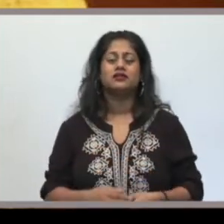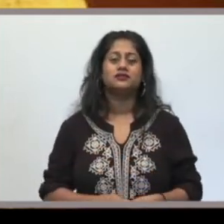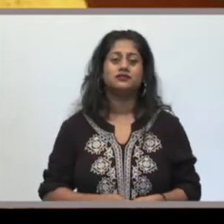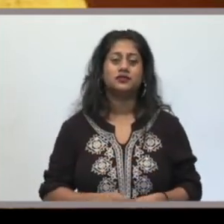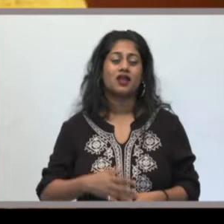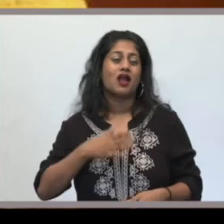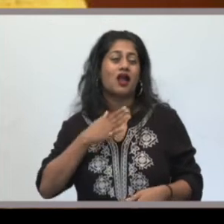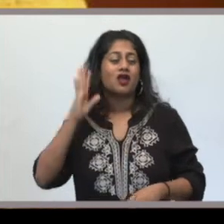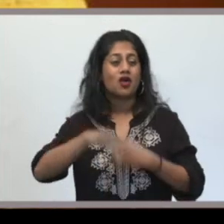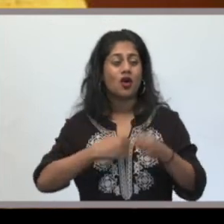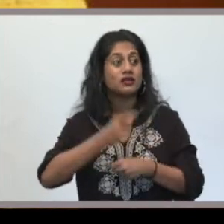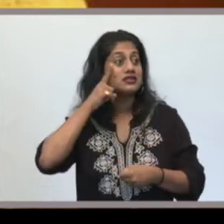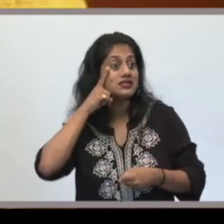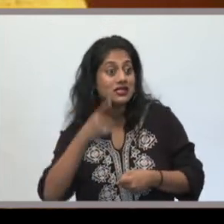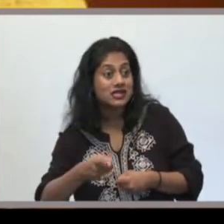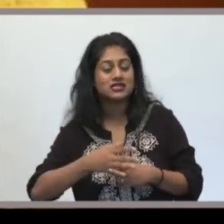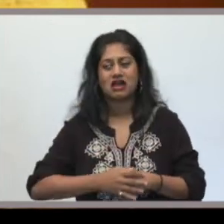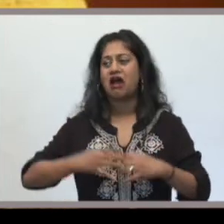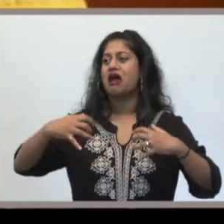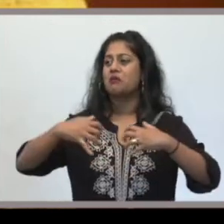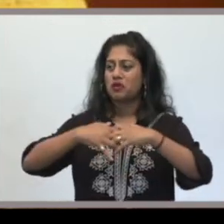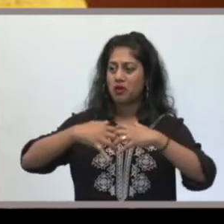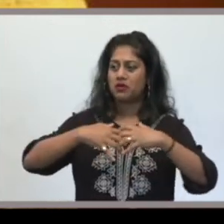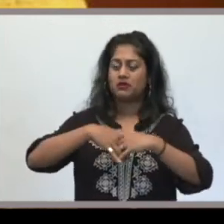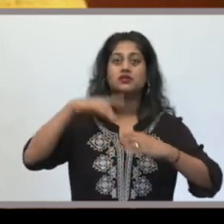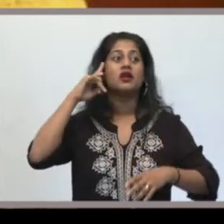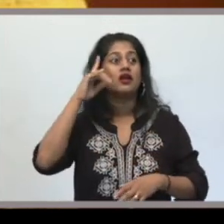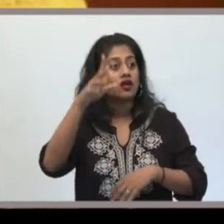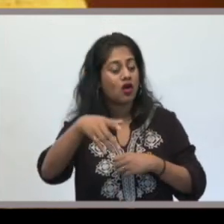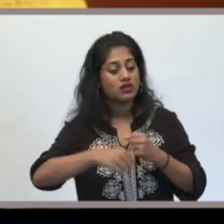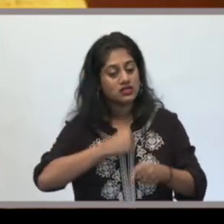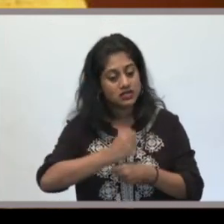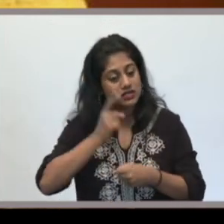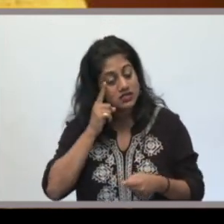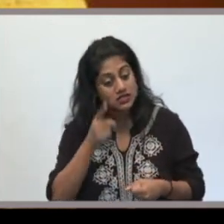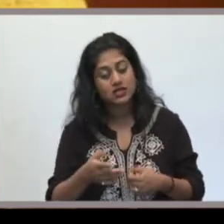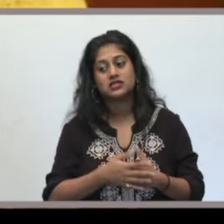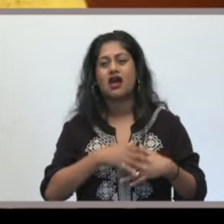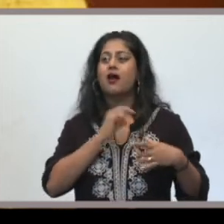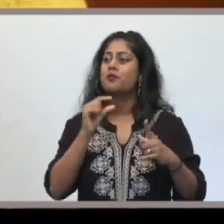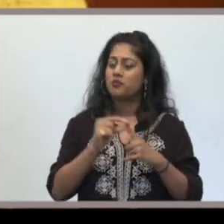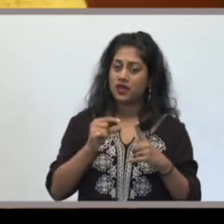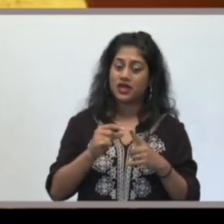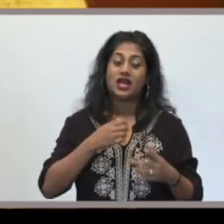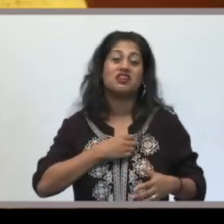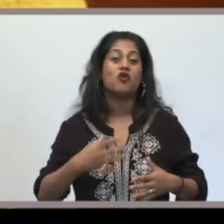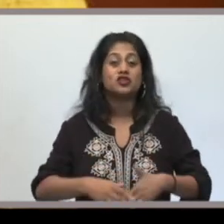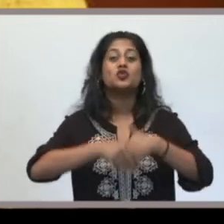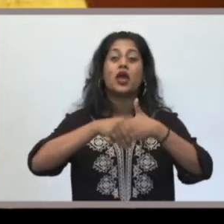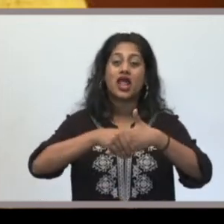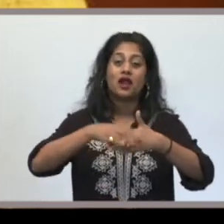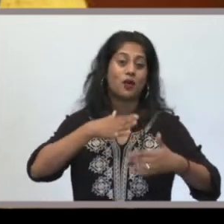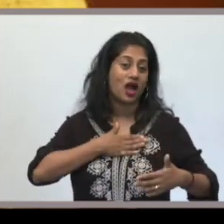God. He sees it. He understands it. He feels it. He'll help you in that frustration. He'll help you through that pain and that